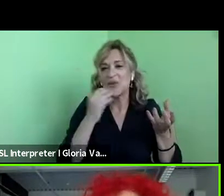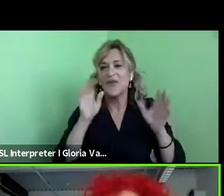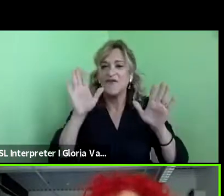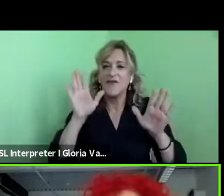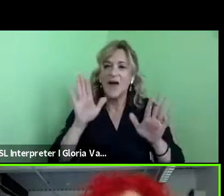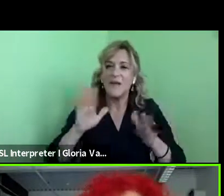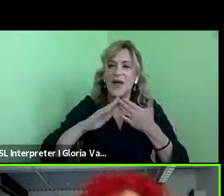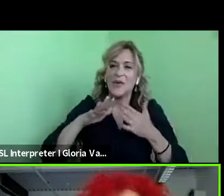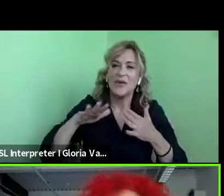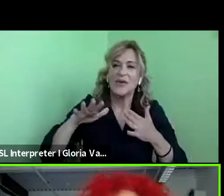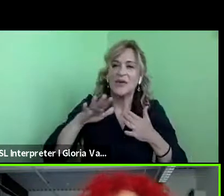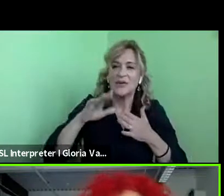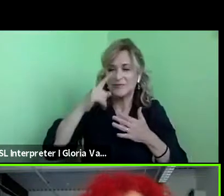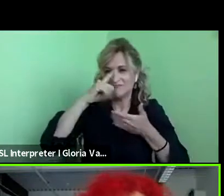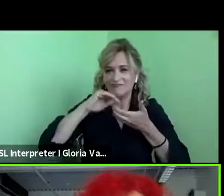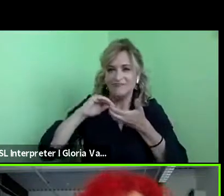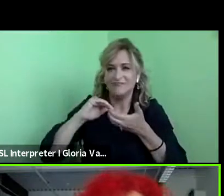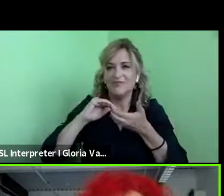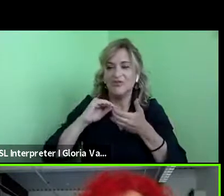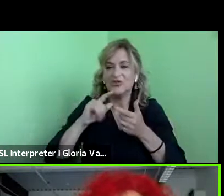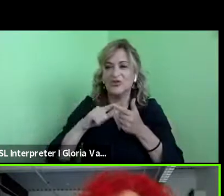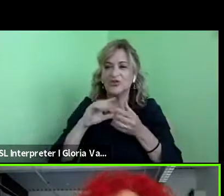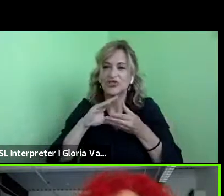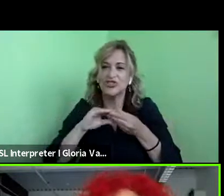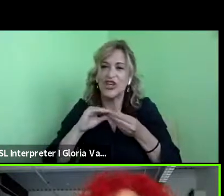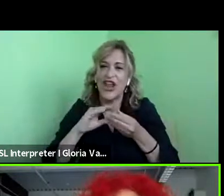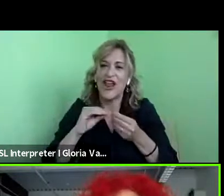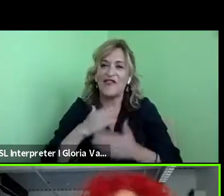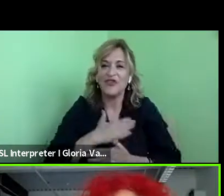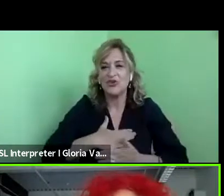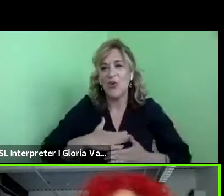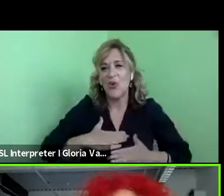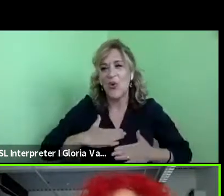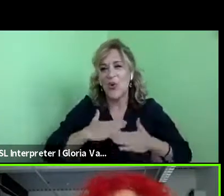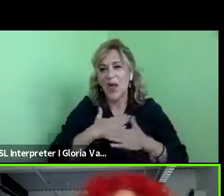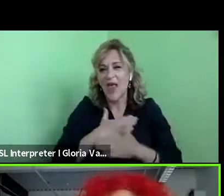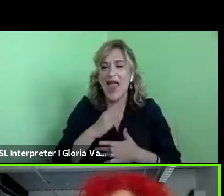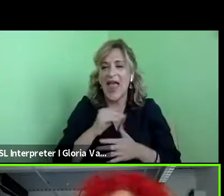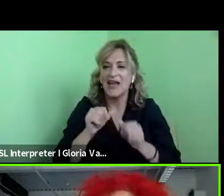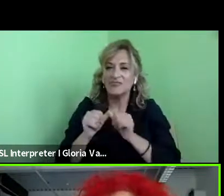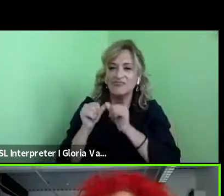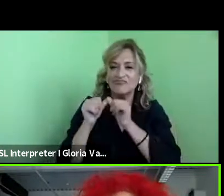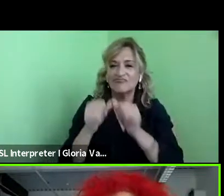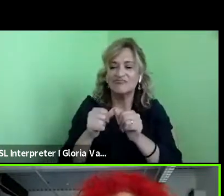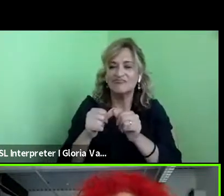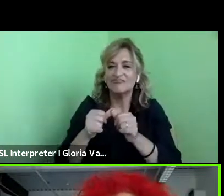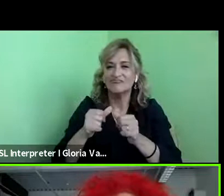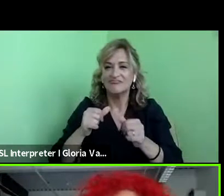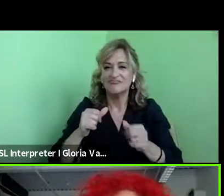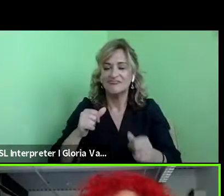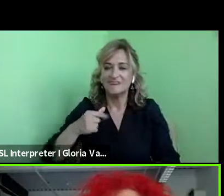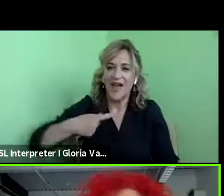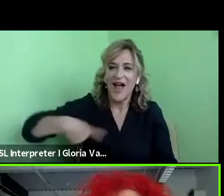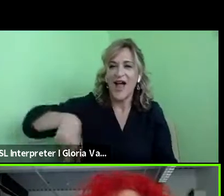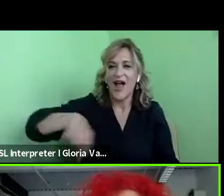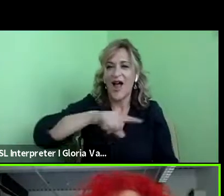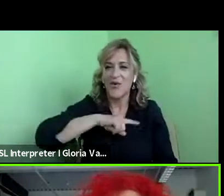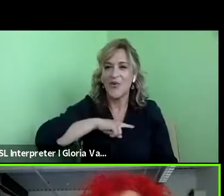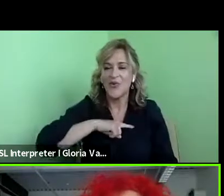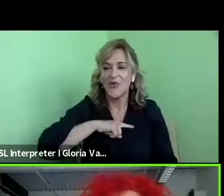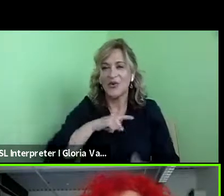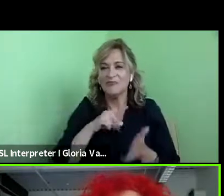of co-conspirators to share and enjoy and continue our leanings